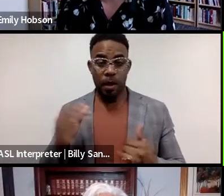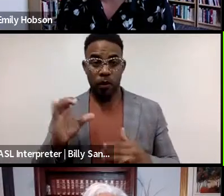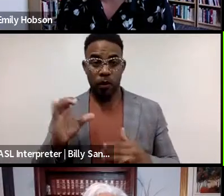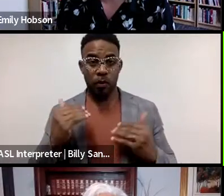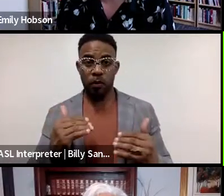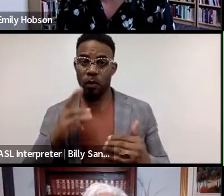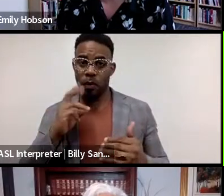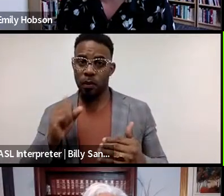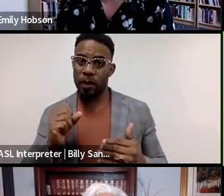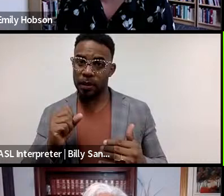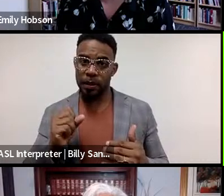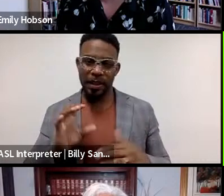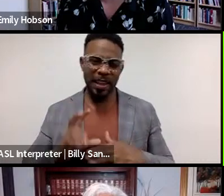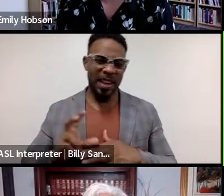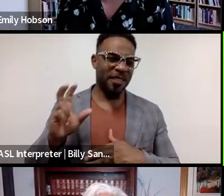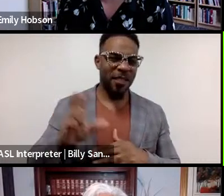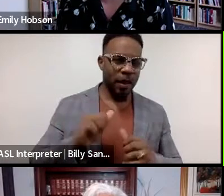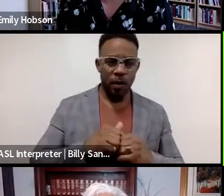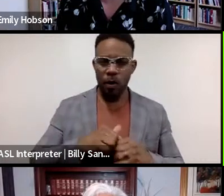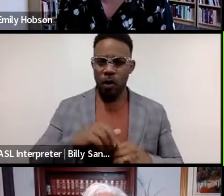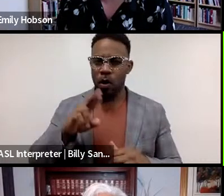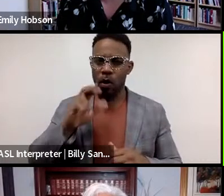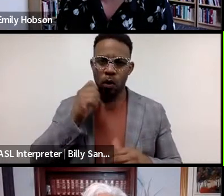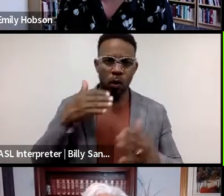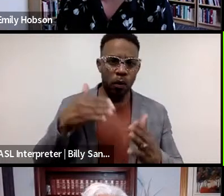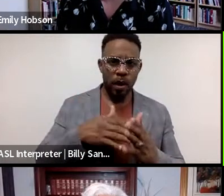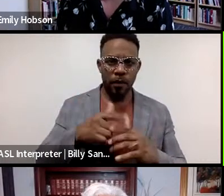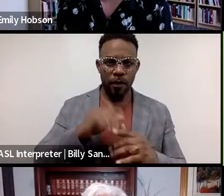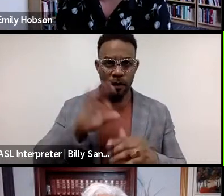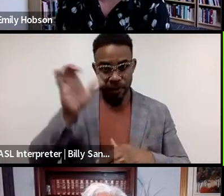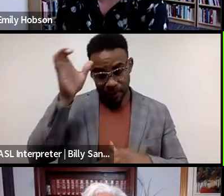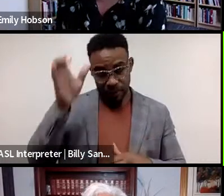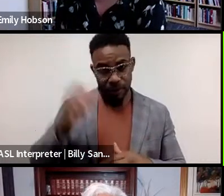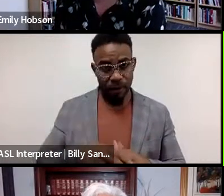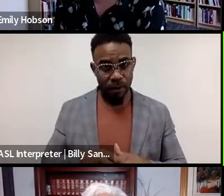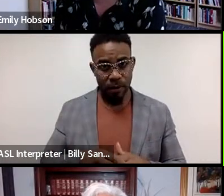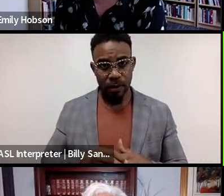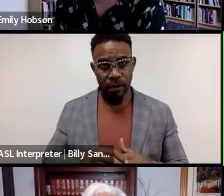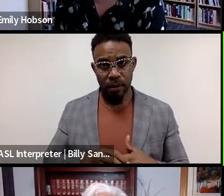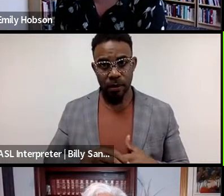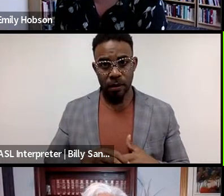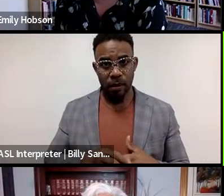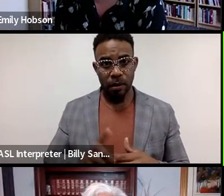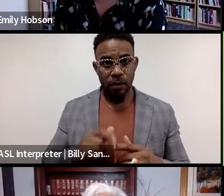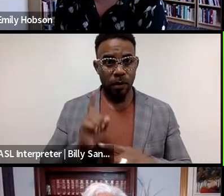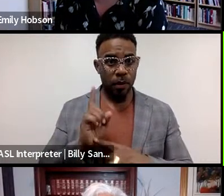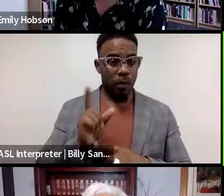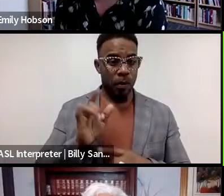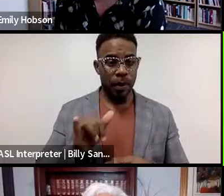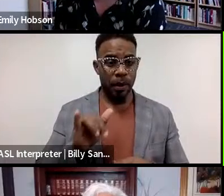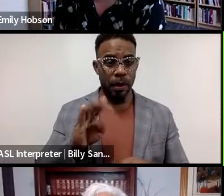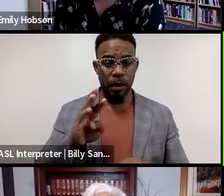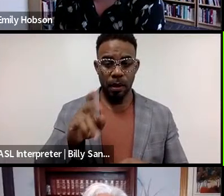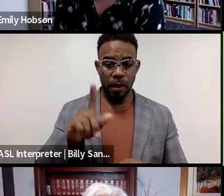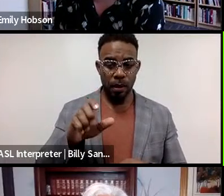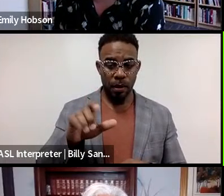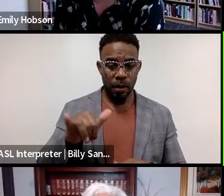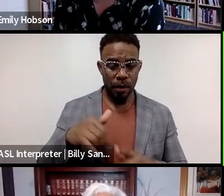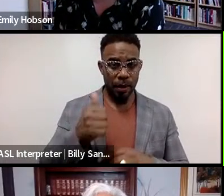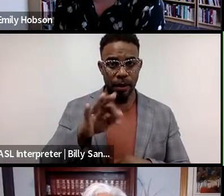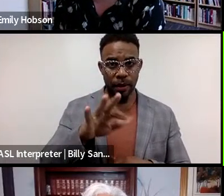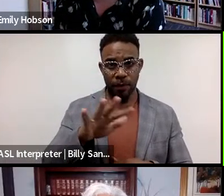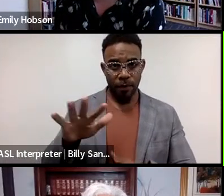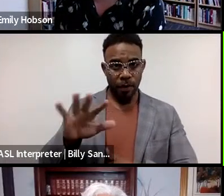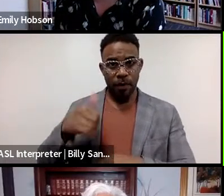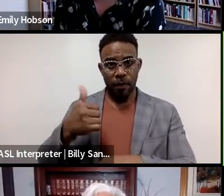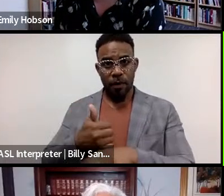was infested with racism from its inception. From the moment that Buckley in 1955